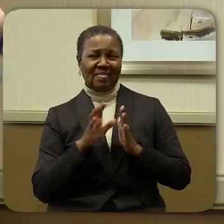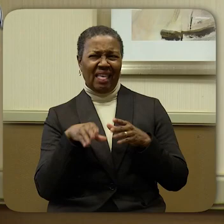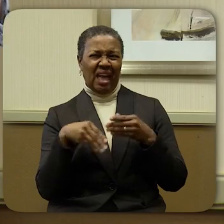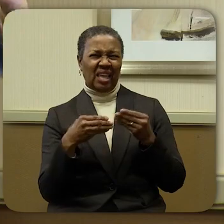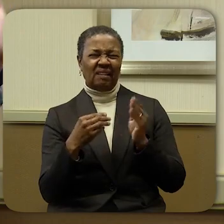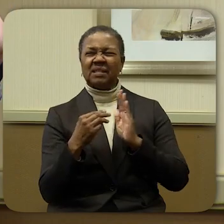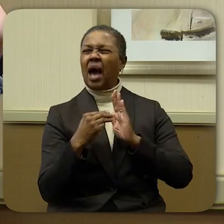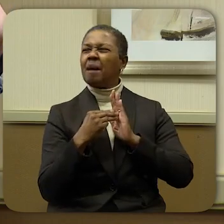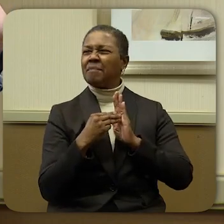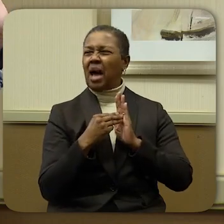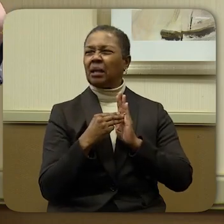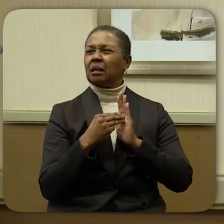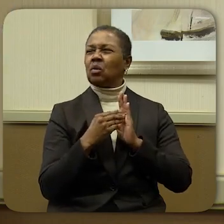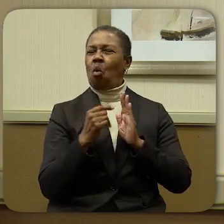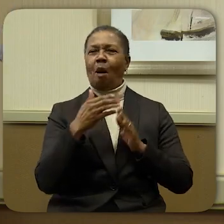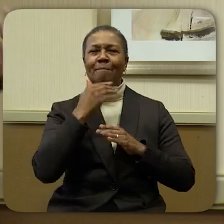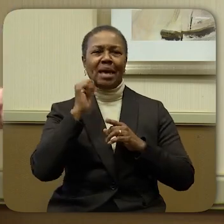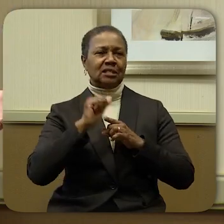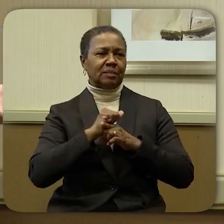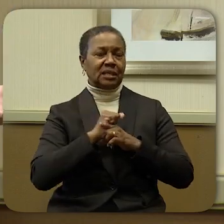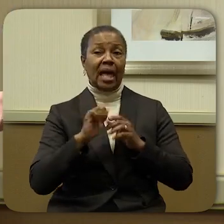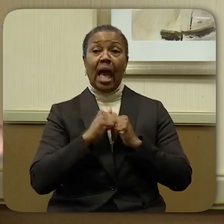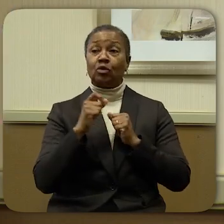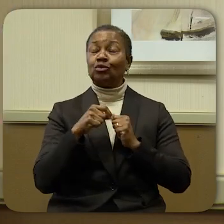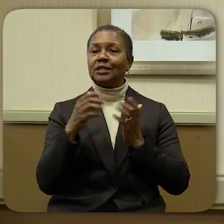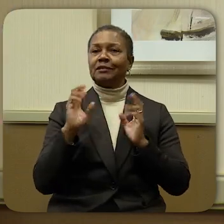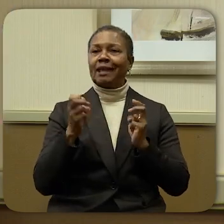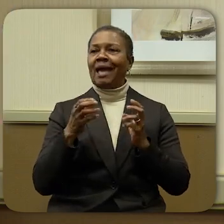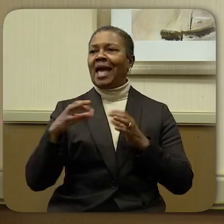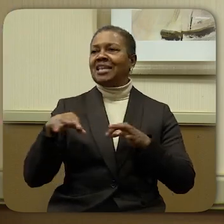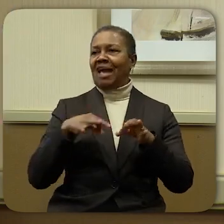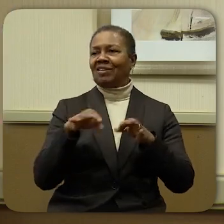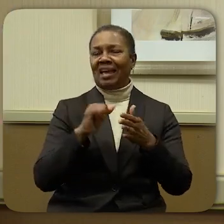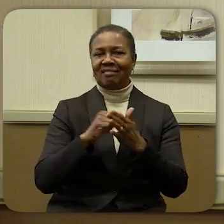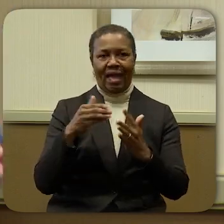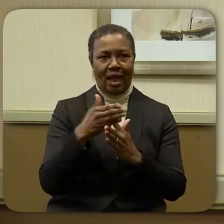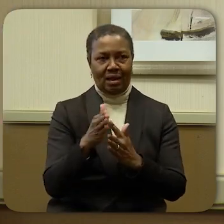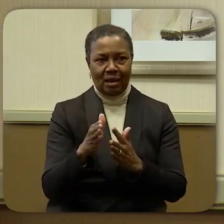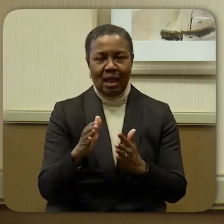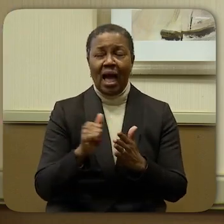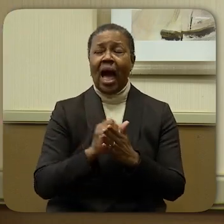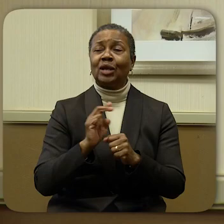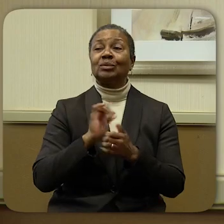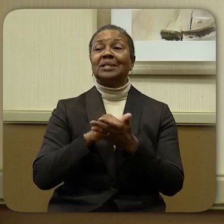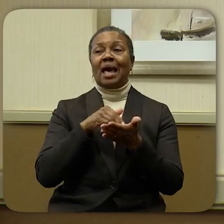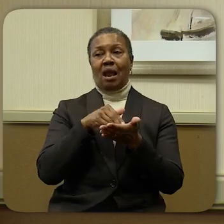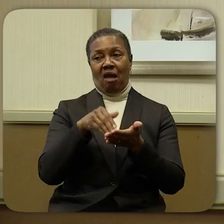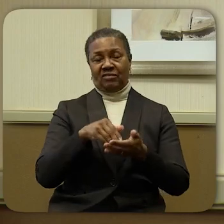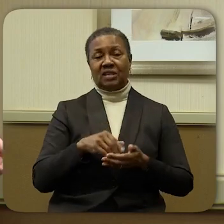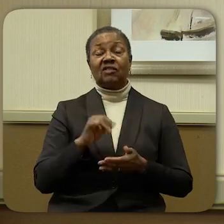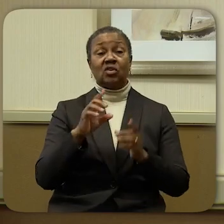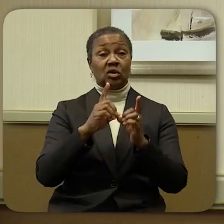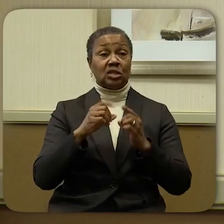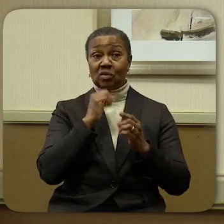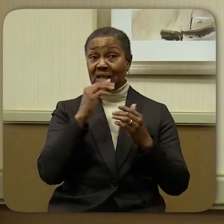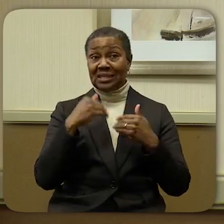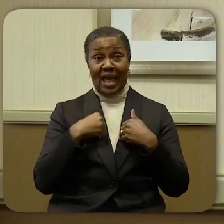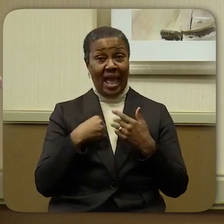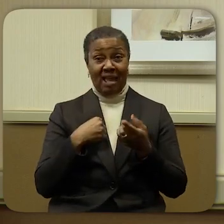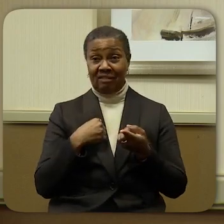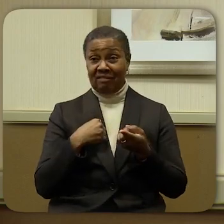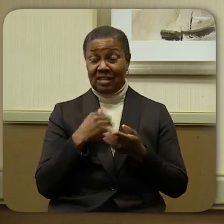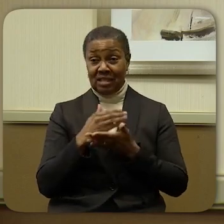a model or best practice of how you should navigate that. So I use that a lot if your district doesn't